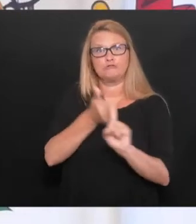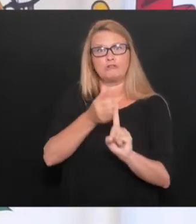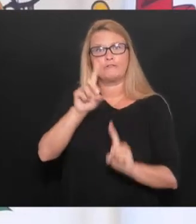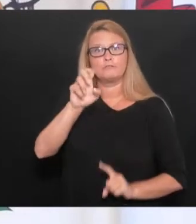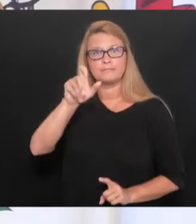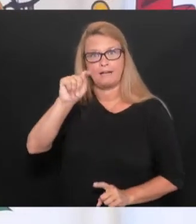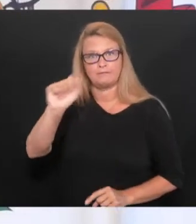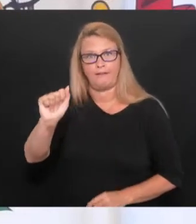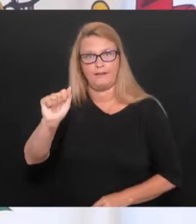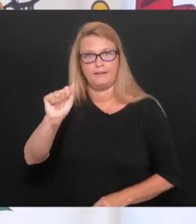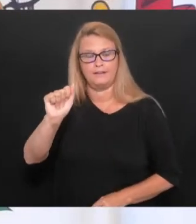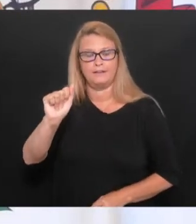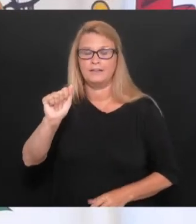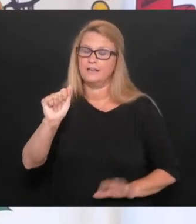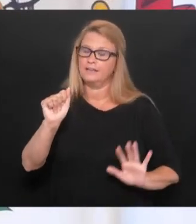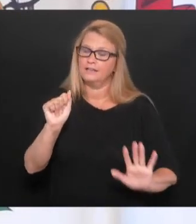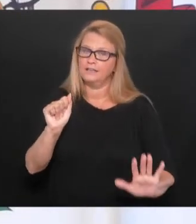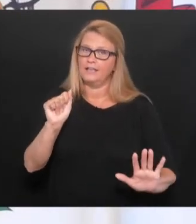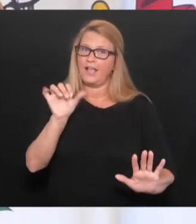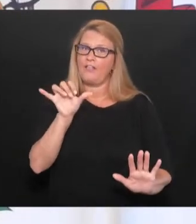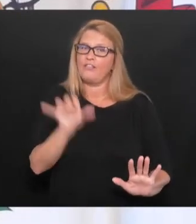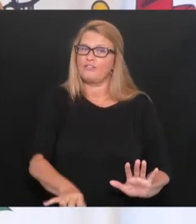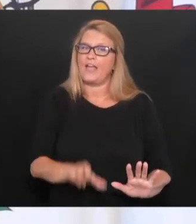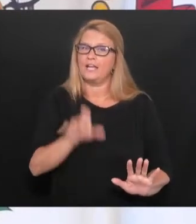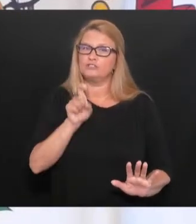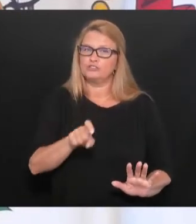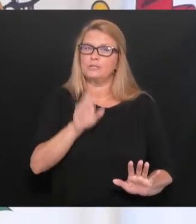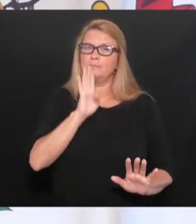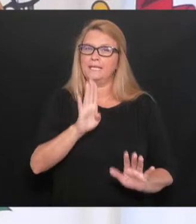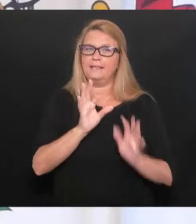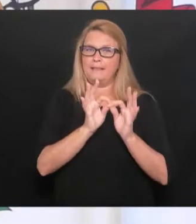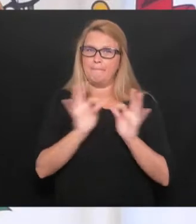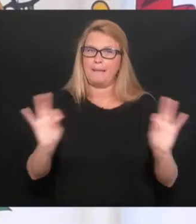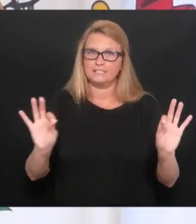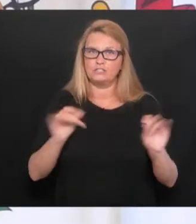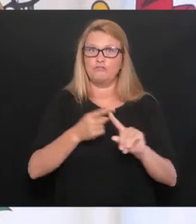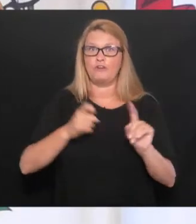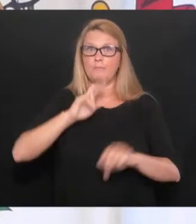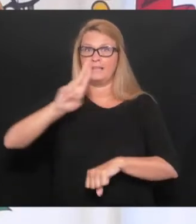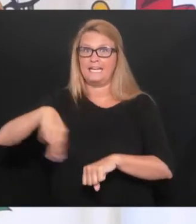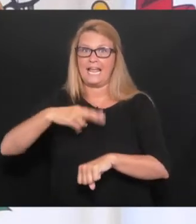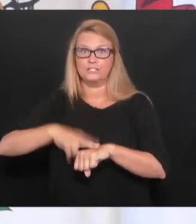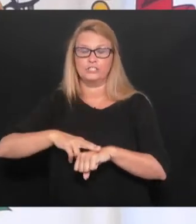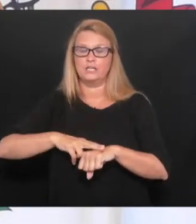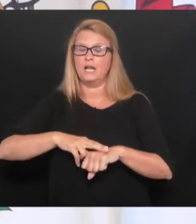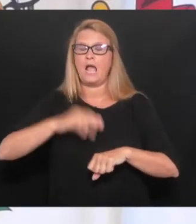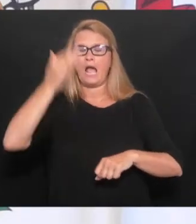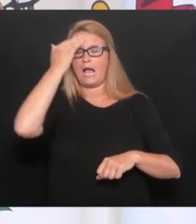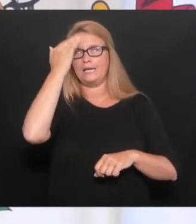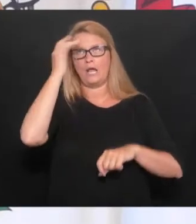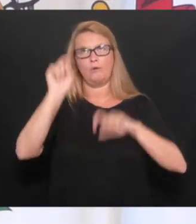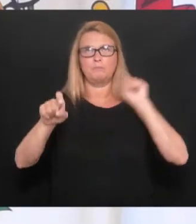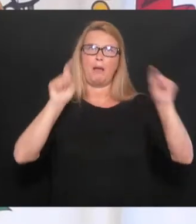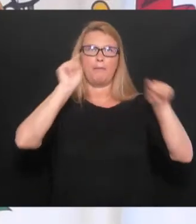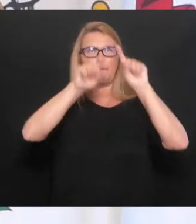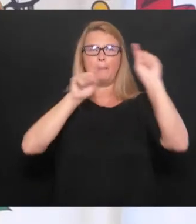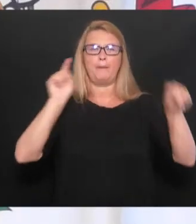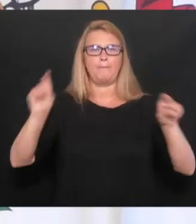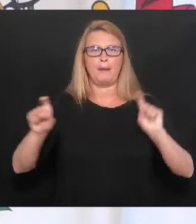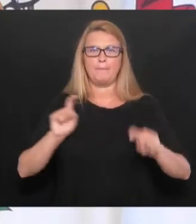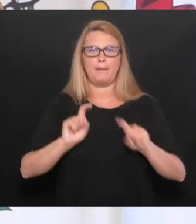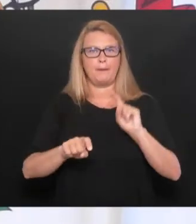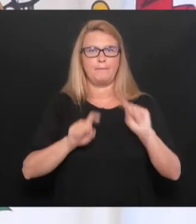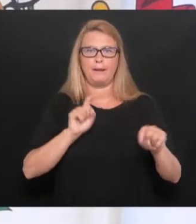Bottom line to me is that should be the message from our nation, and it's bounced all over the place. And Stephen, you're splitting the bullseye